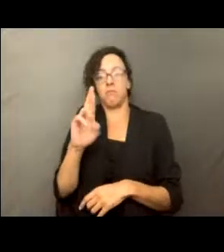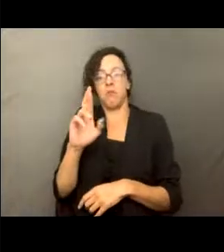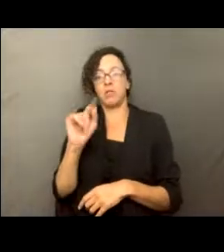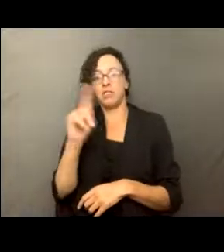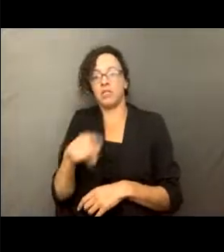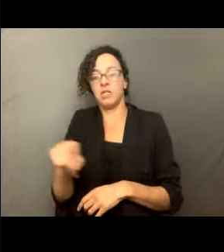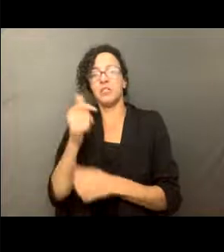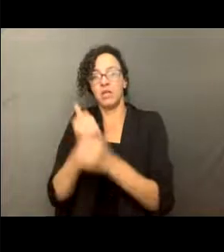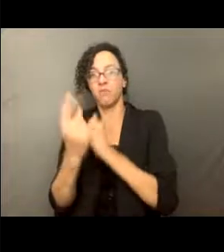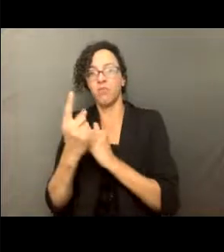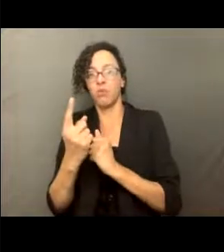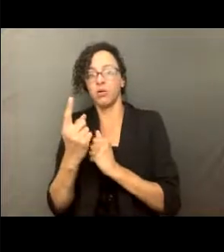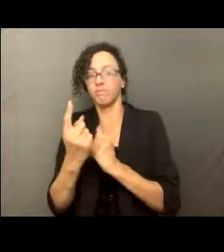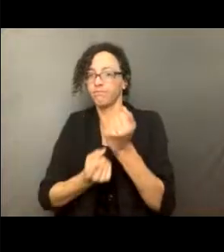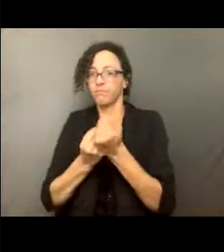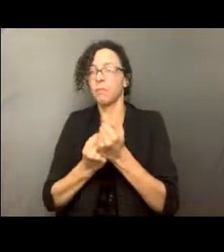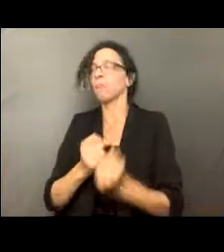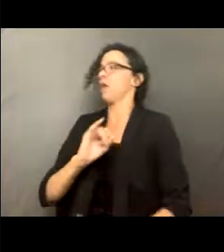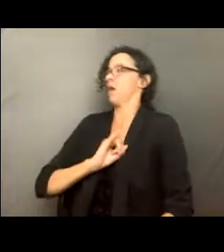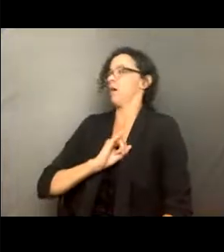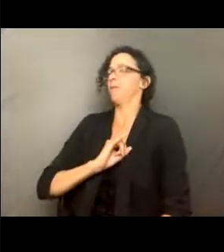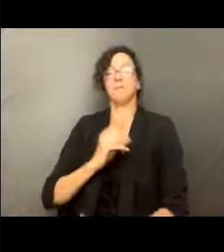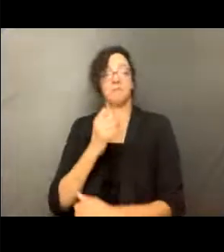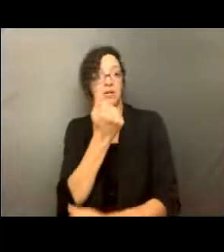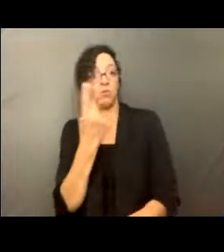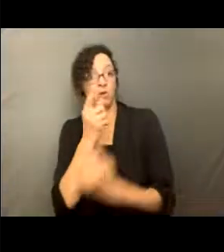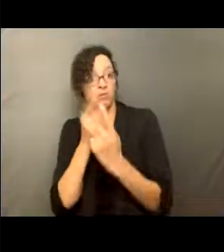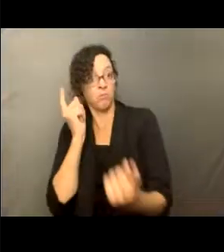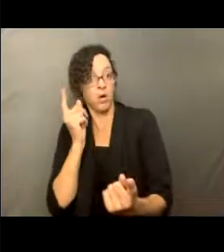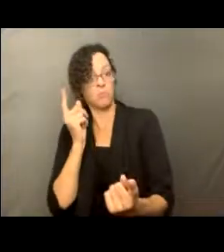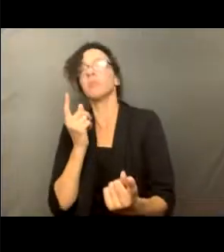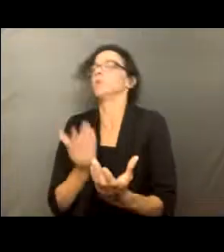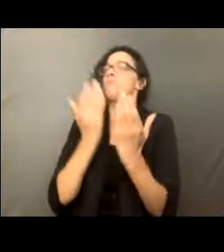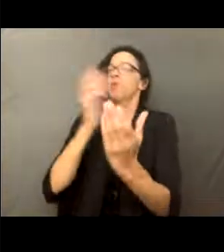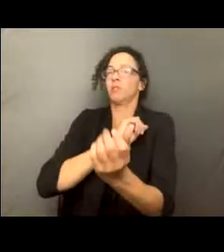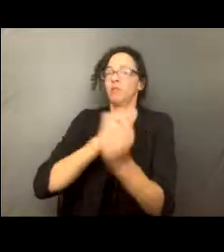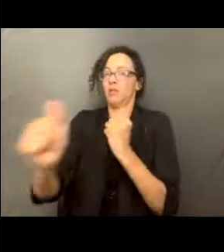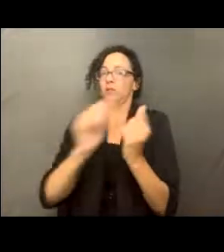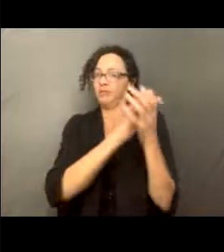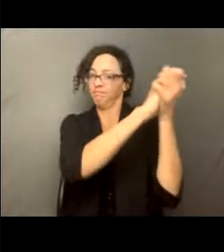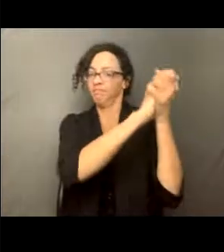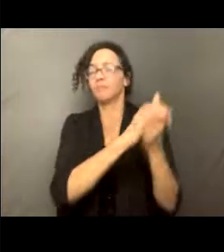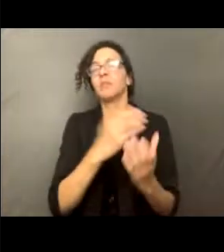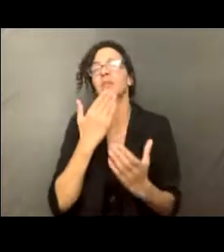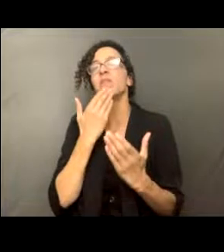Opposed? Motion carries, and congratulations. Thank you all so much for your hard work. We appreciate it.